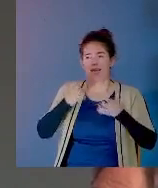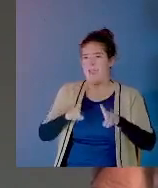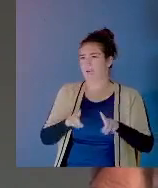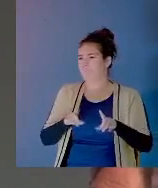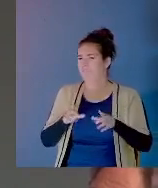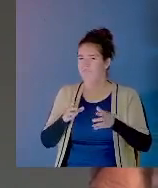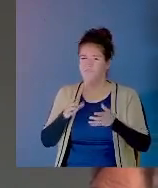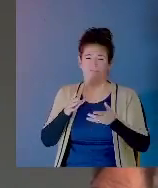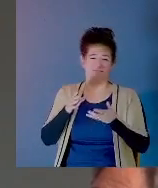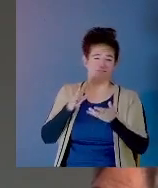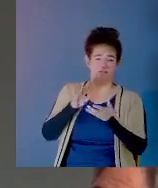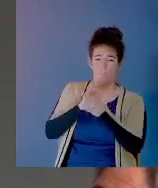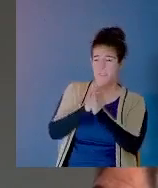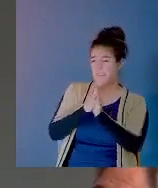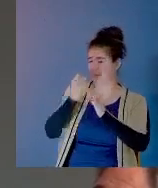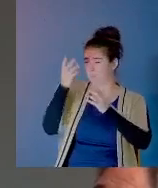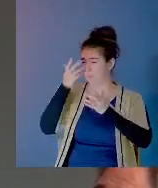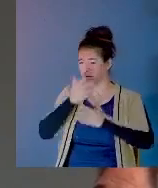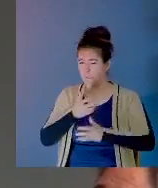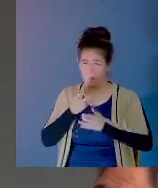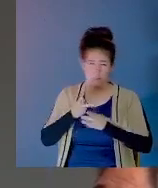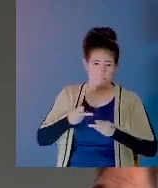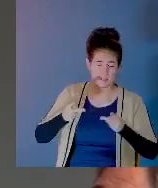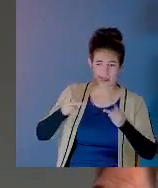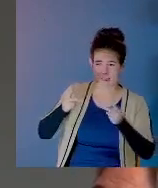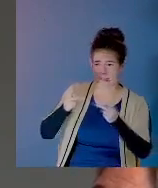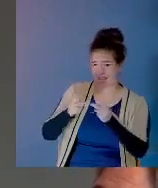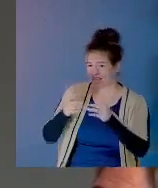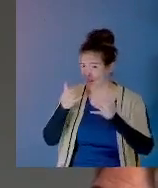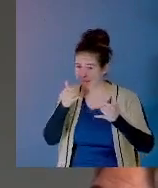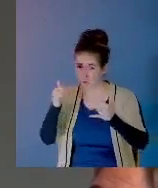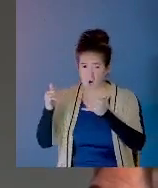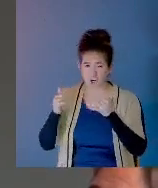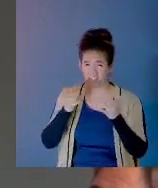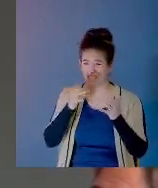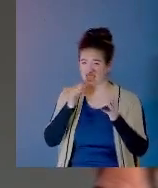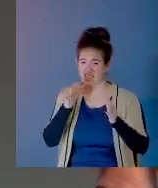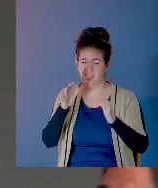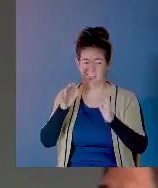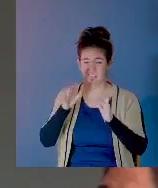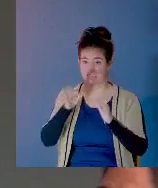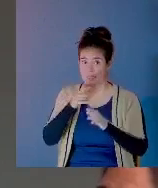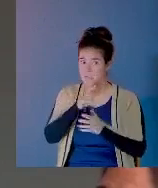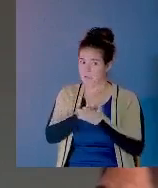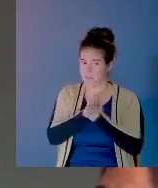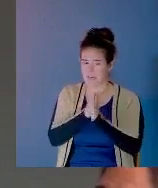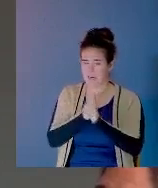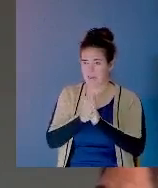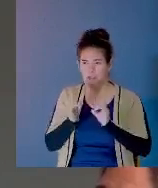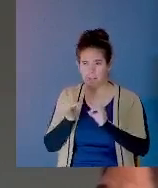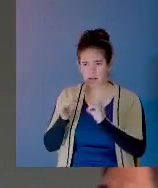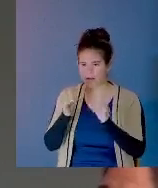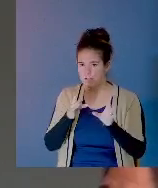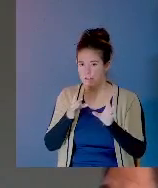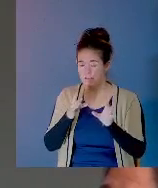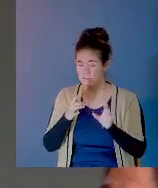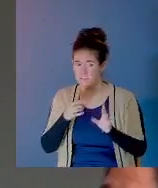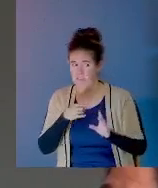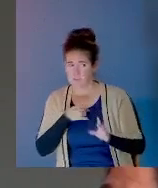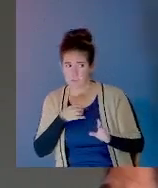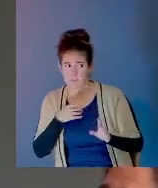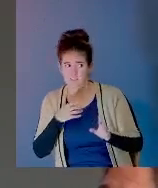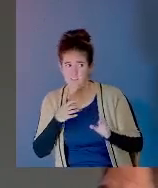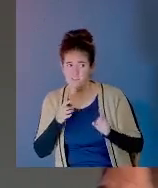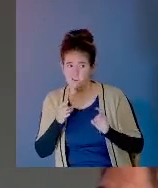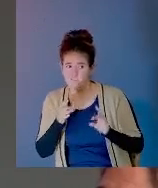and he really became seven times more vile. Wow. And it was hard, and there was a lot of domestic violence in my